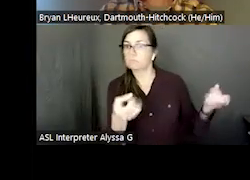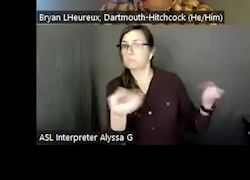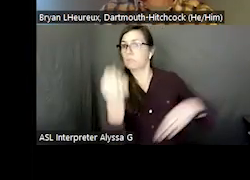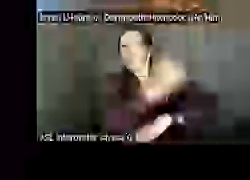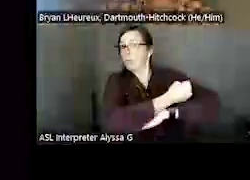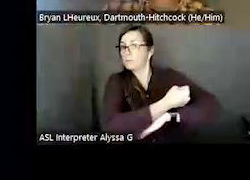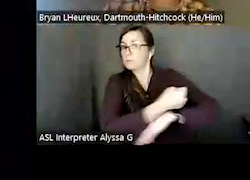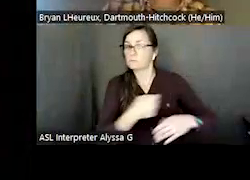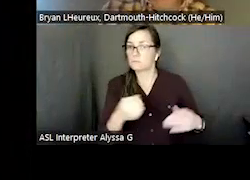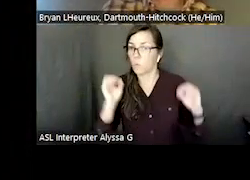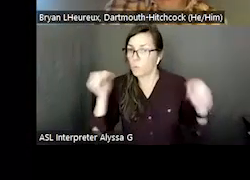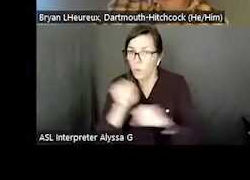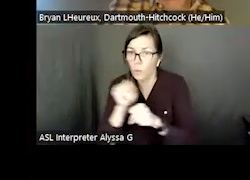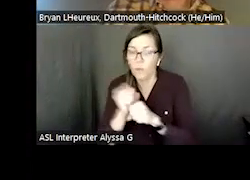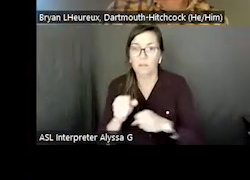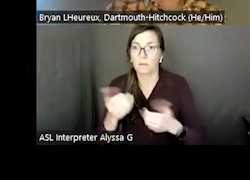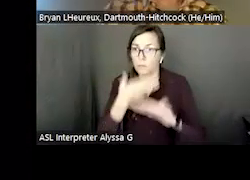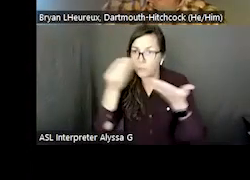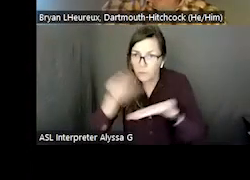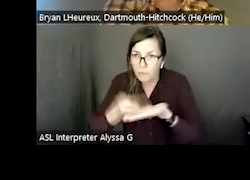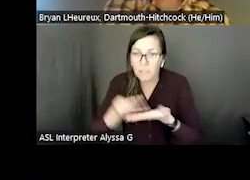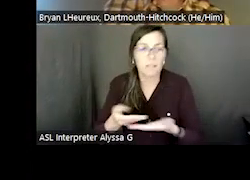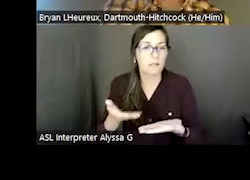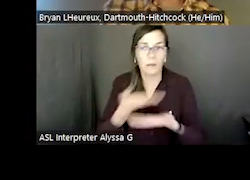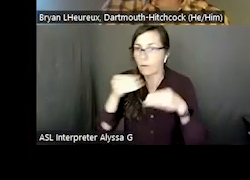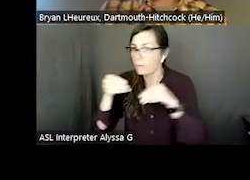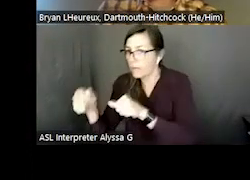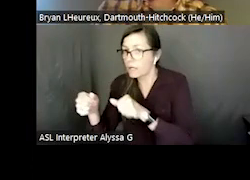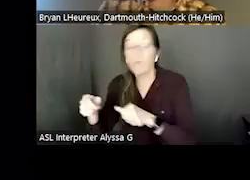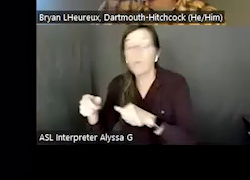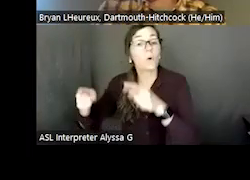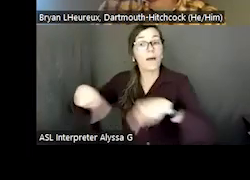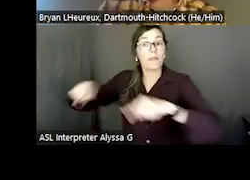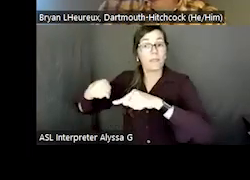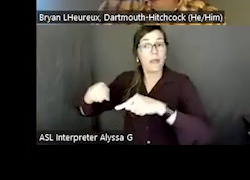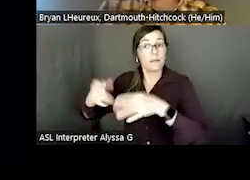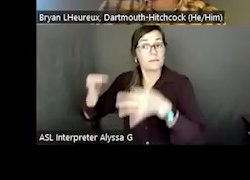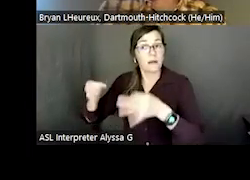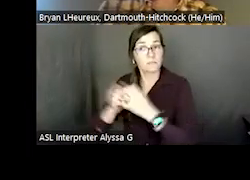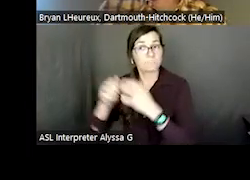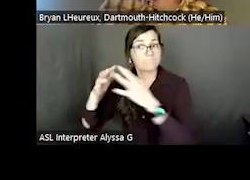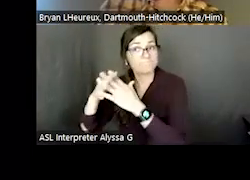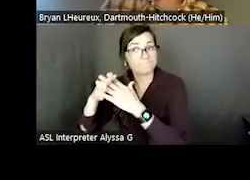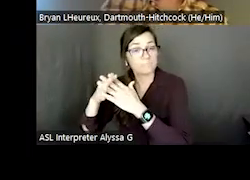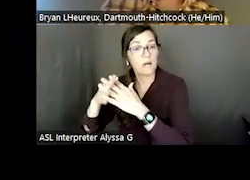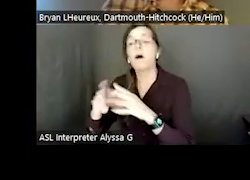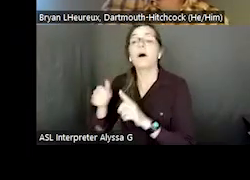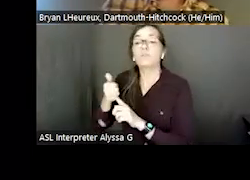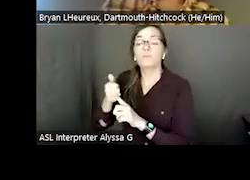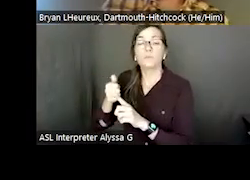pay. And so they banded together and created an organization to fight for their rights, and they're called Fuerza